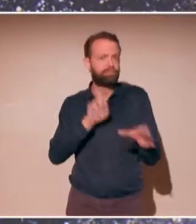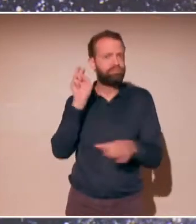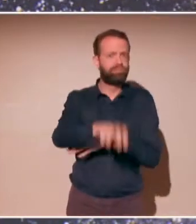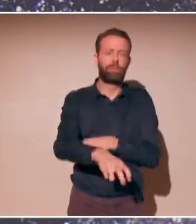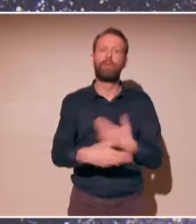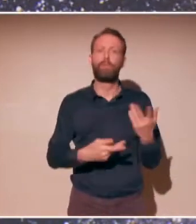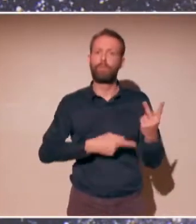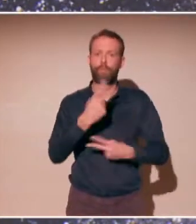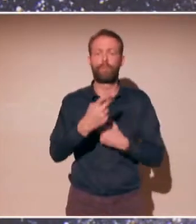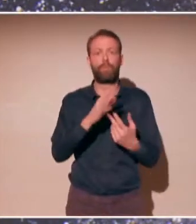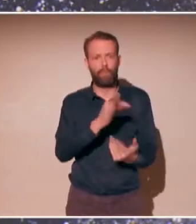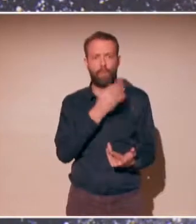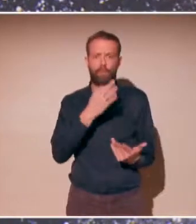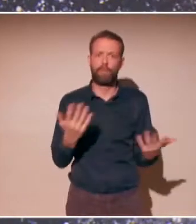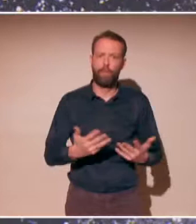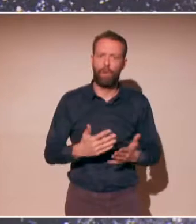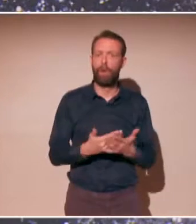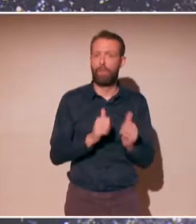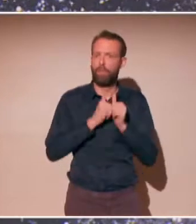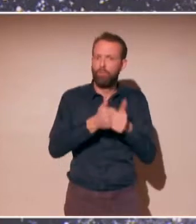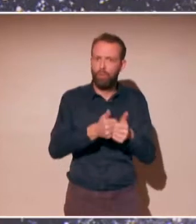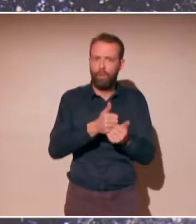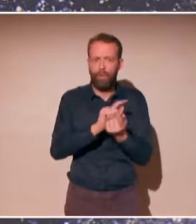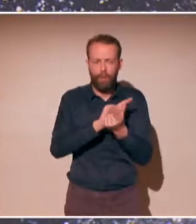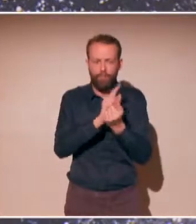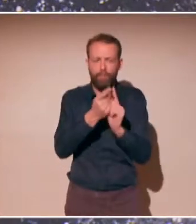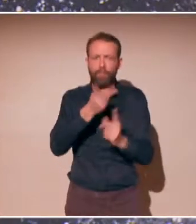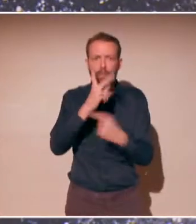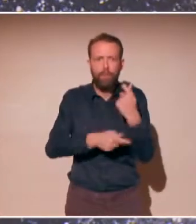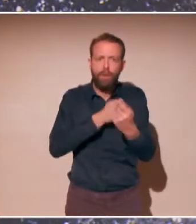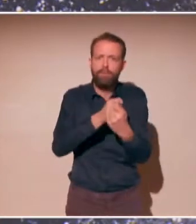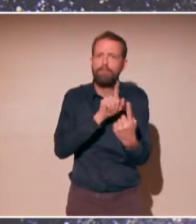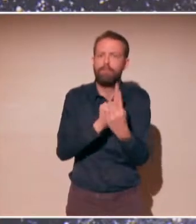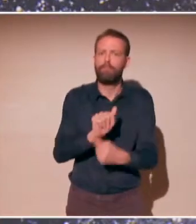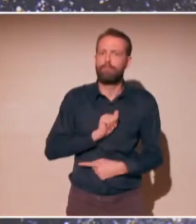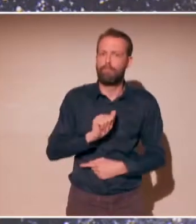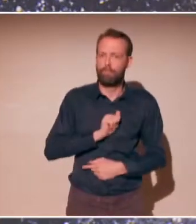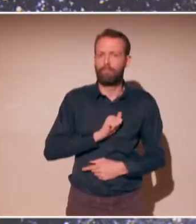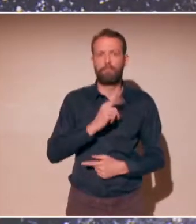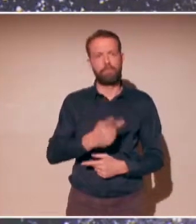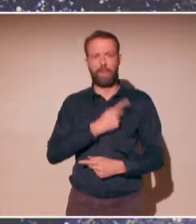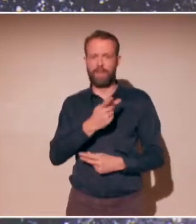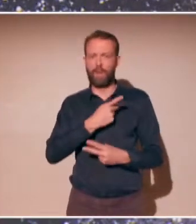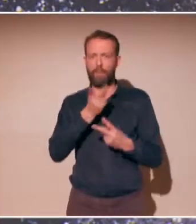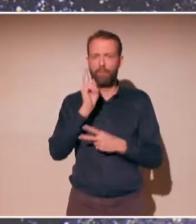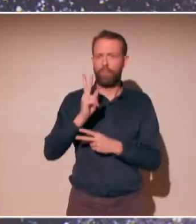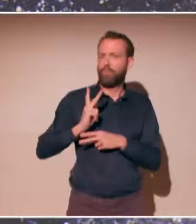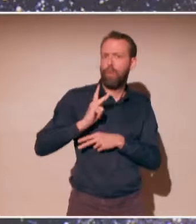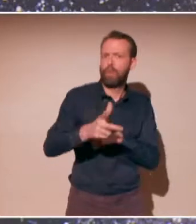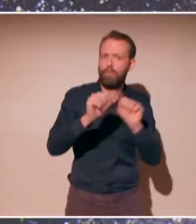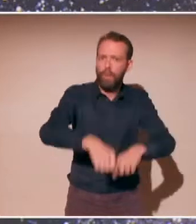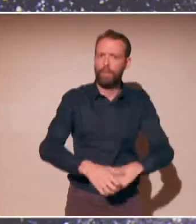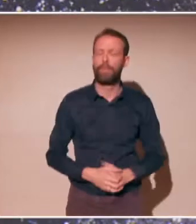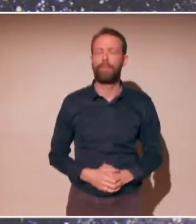be radically improved through AI, and allows us, therefore, to come up with bespoke medicine, which would be